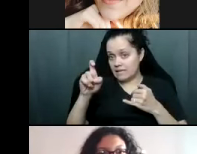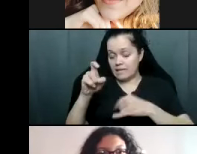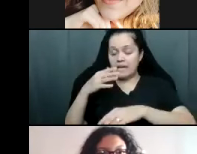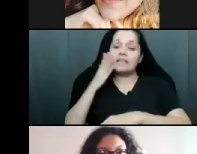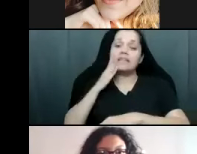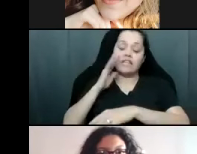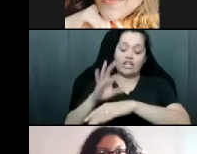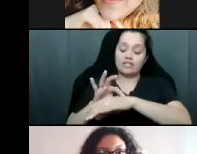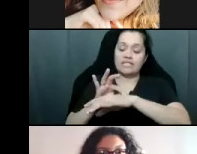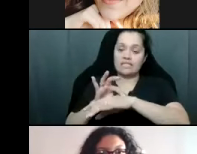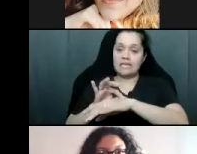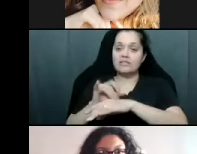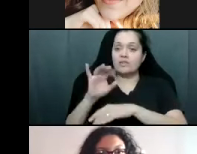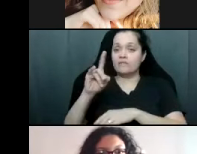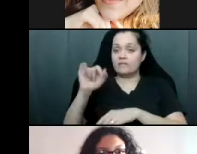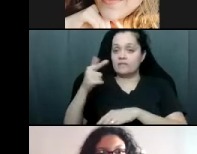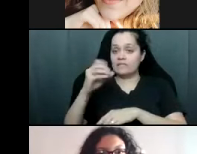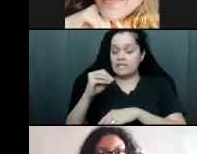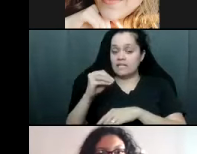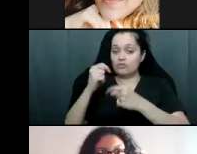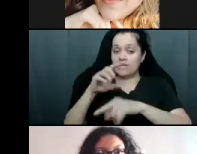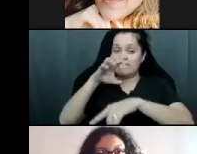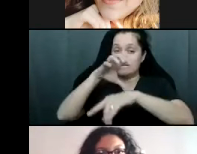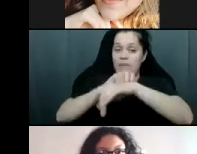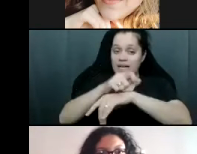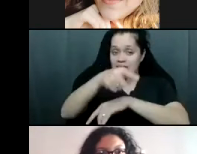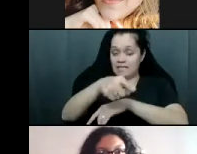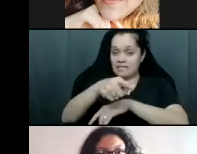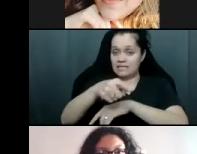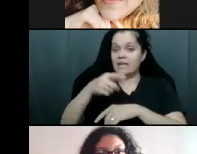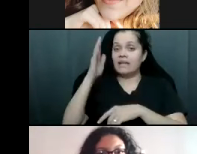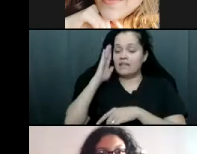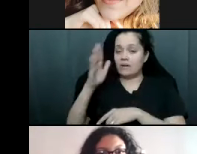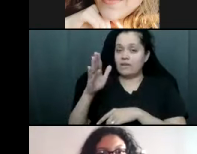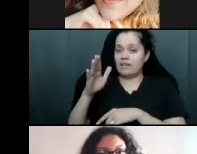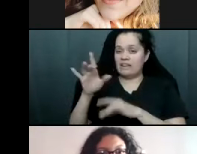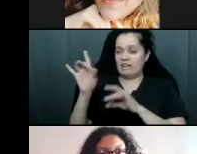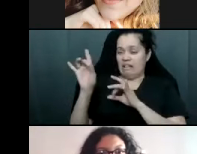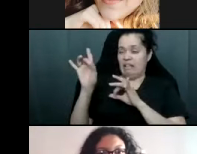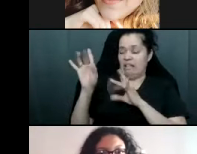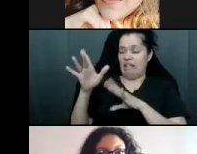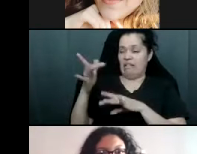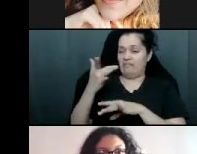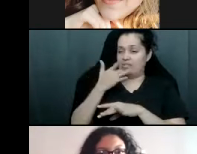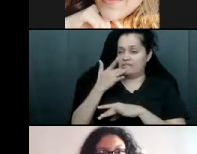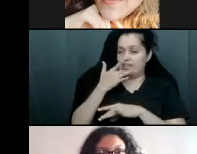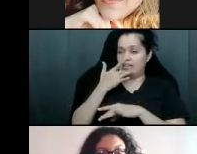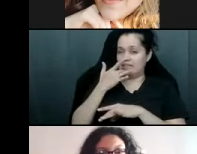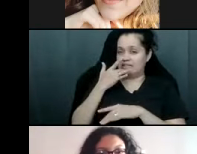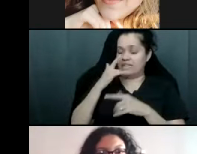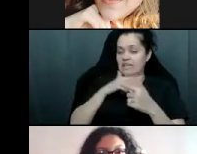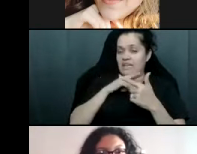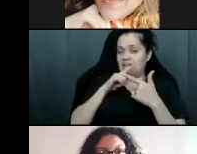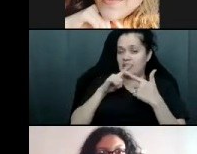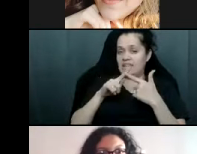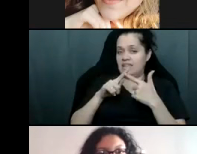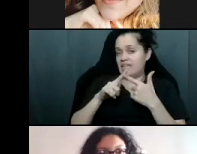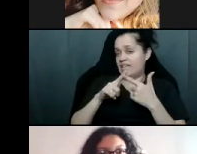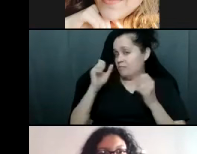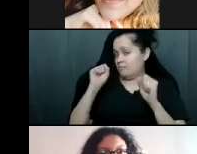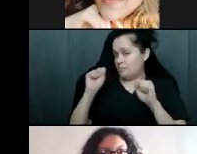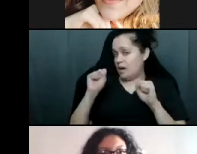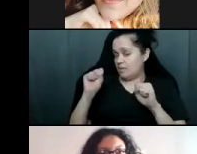if a dingo, let's say, took a bite, they would get this terrible taste in their mouth and probably